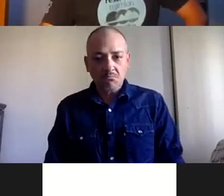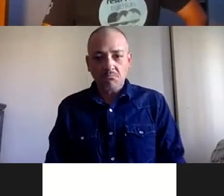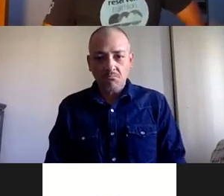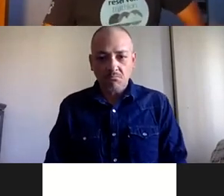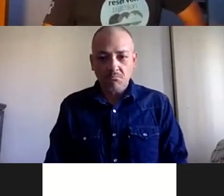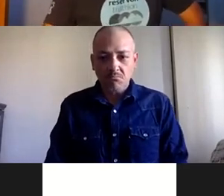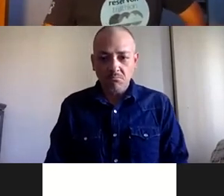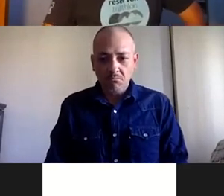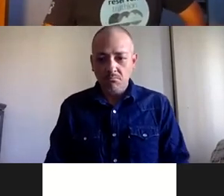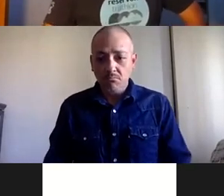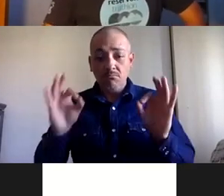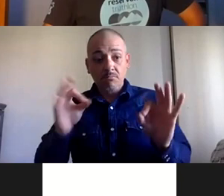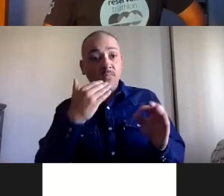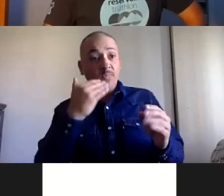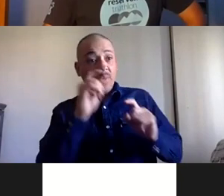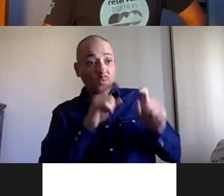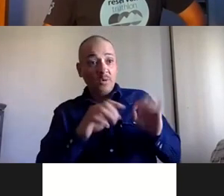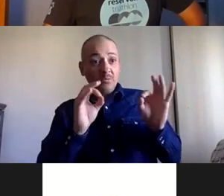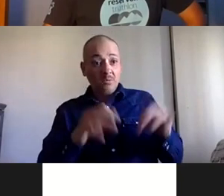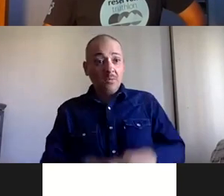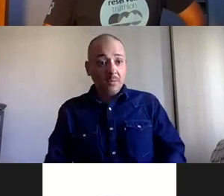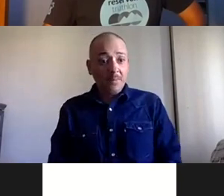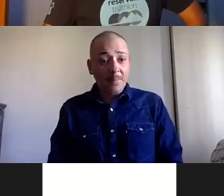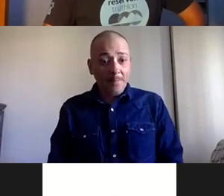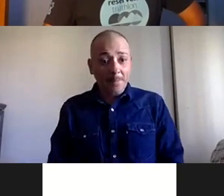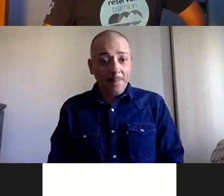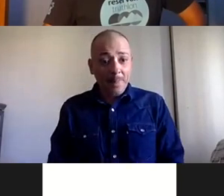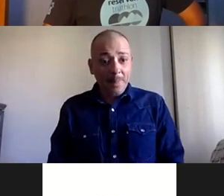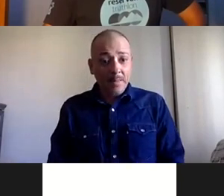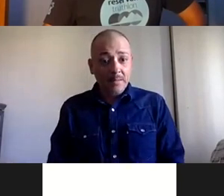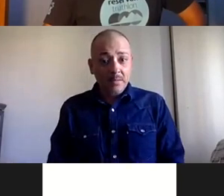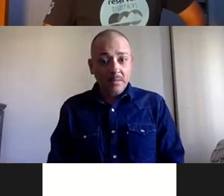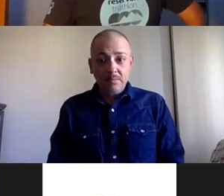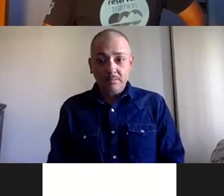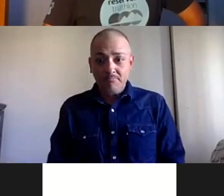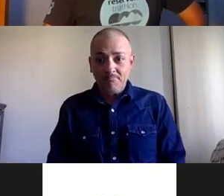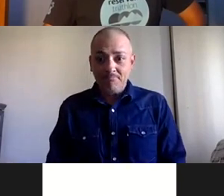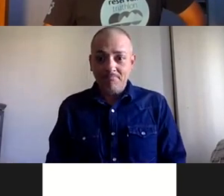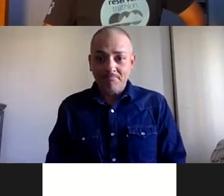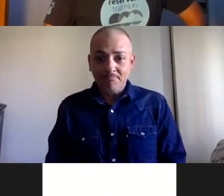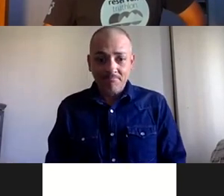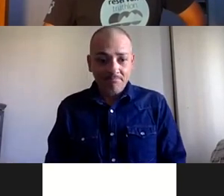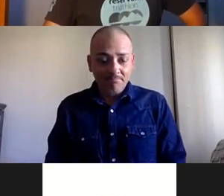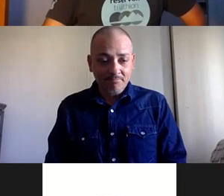Great questions. See anyone else?